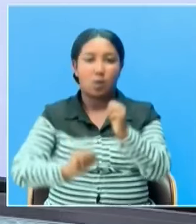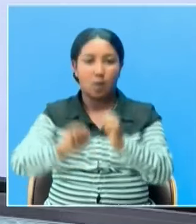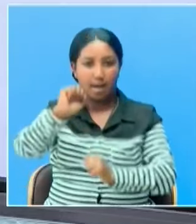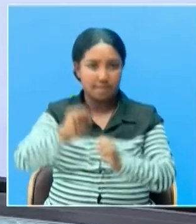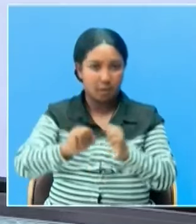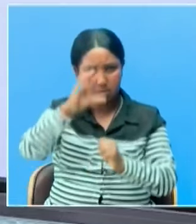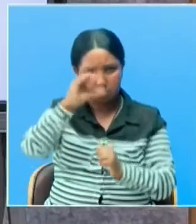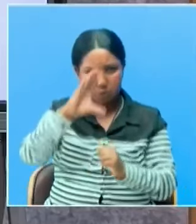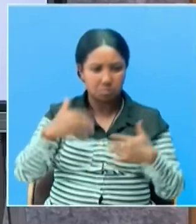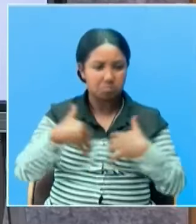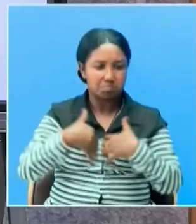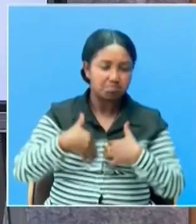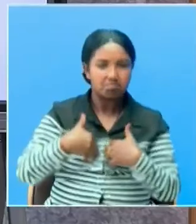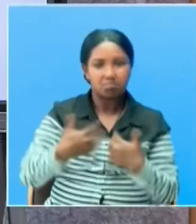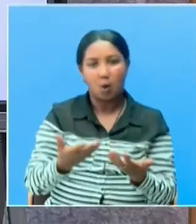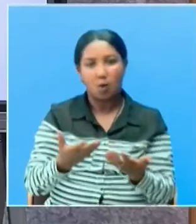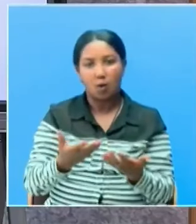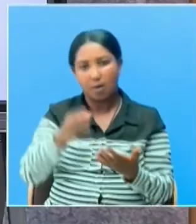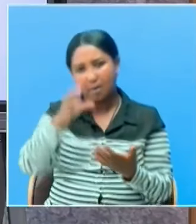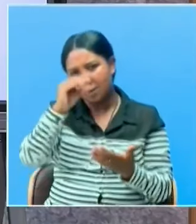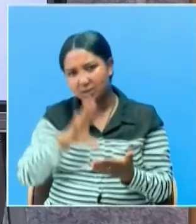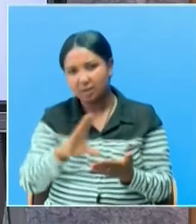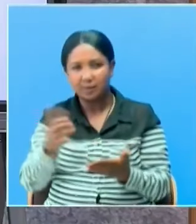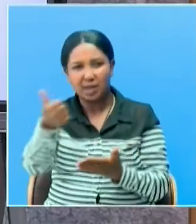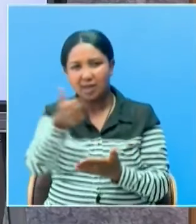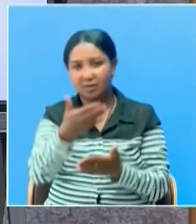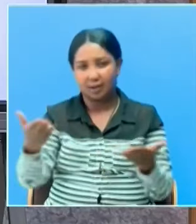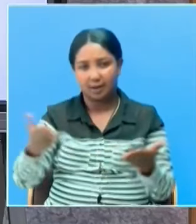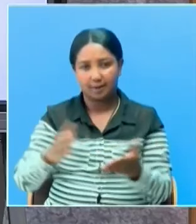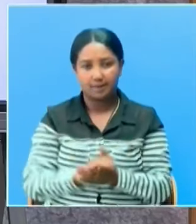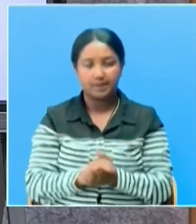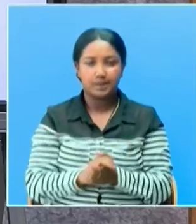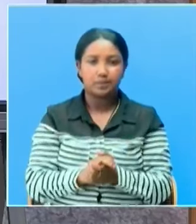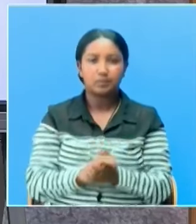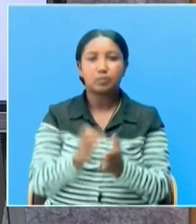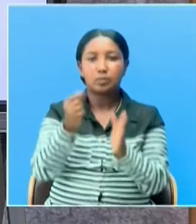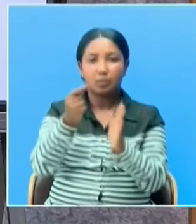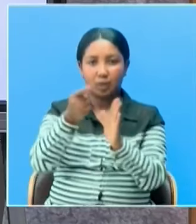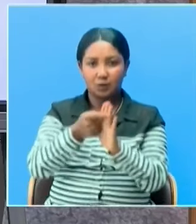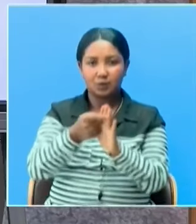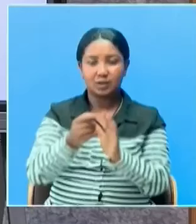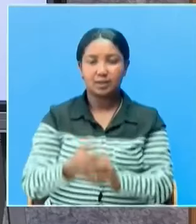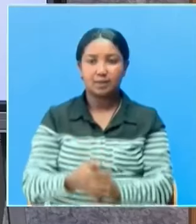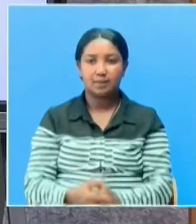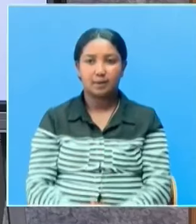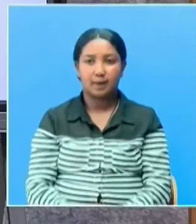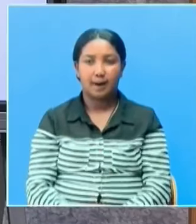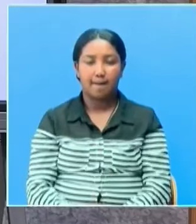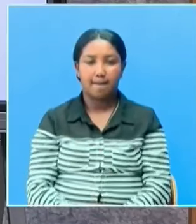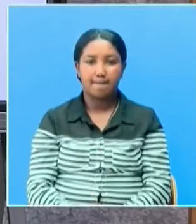person, more than two things, or more than two animals and something else. For example,